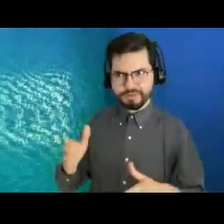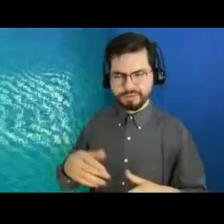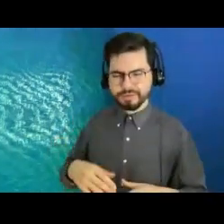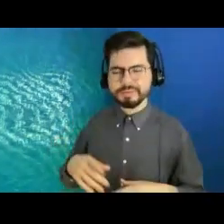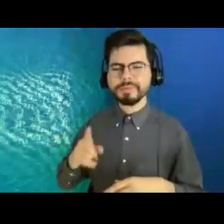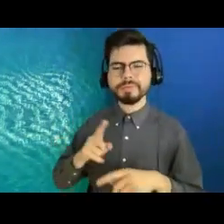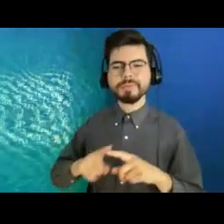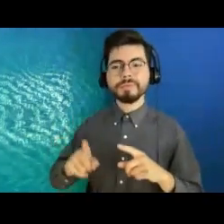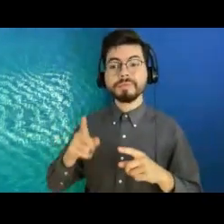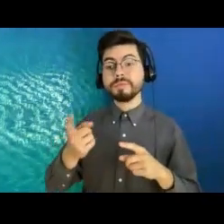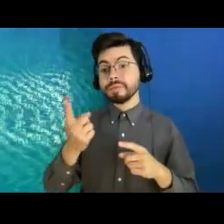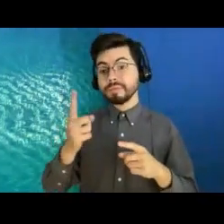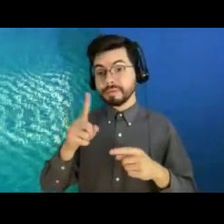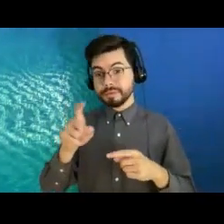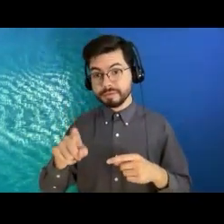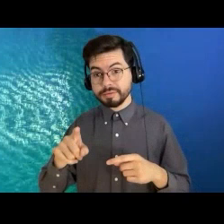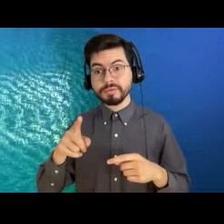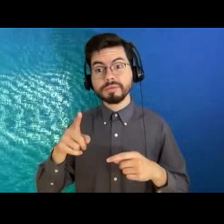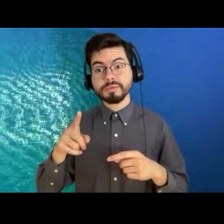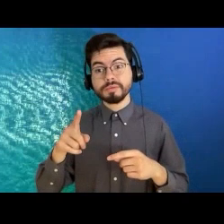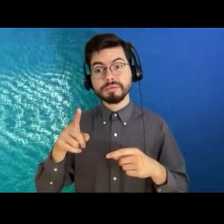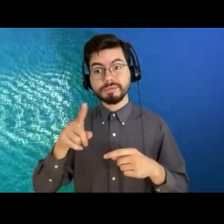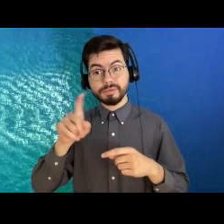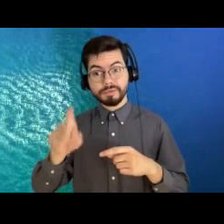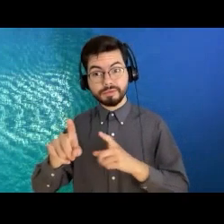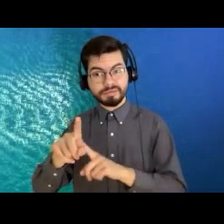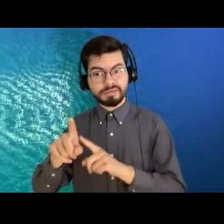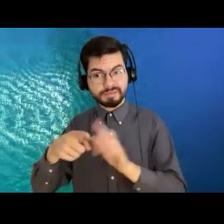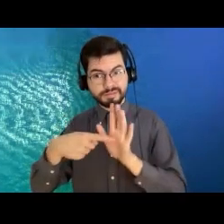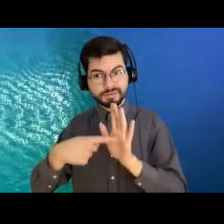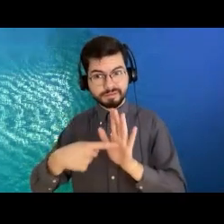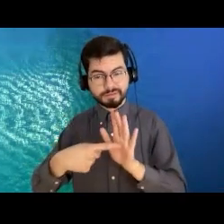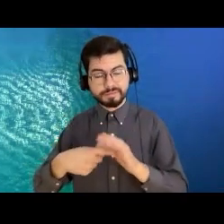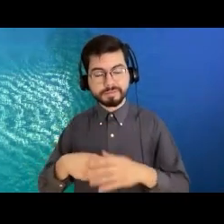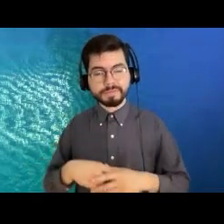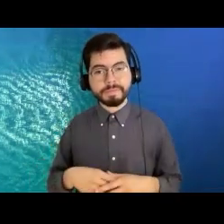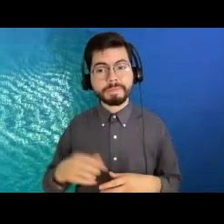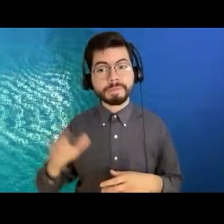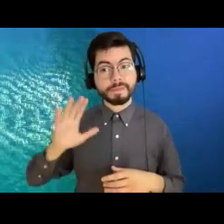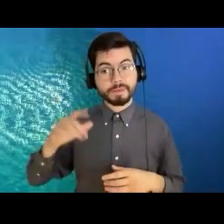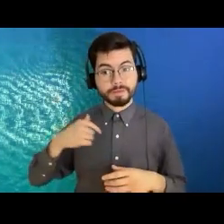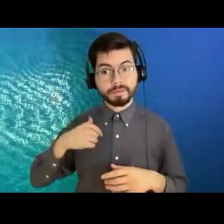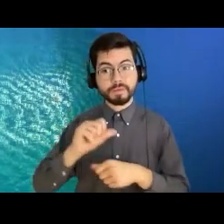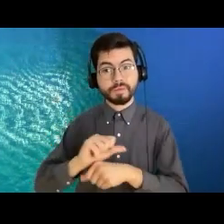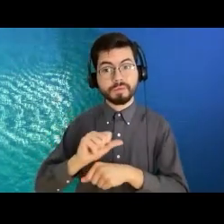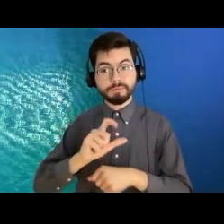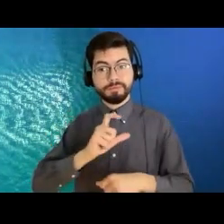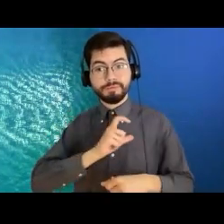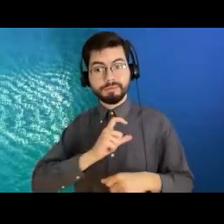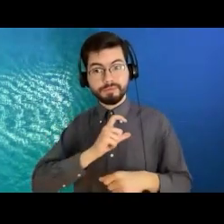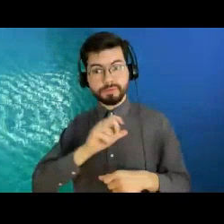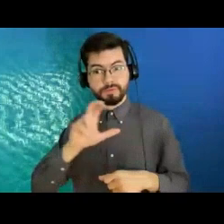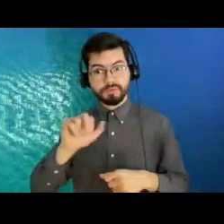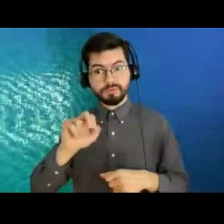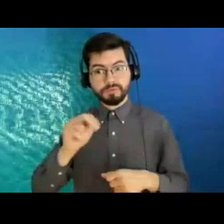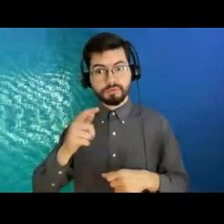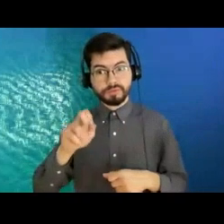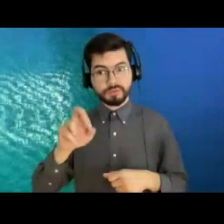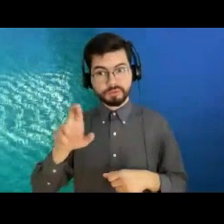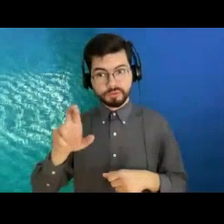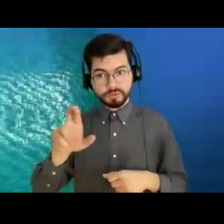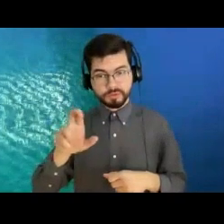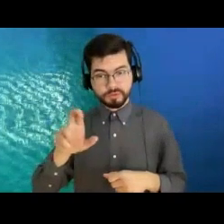one of them was when I worked as a law enforcement ranger at Gulf Islands National Seashore, and